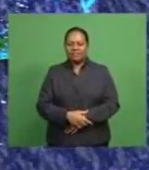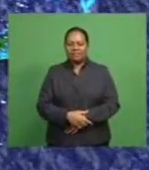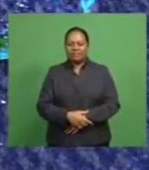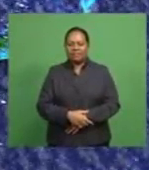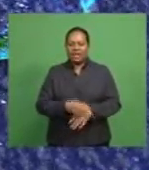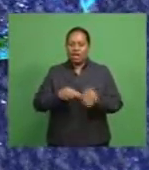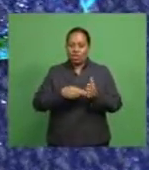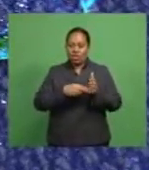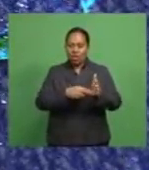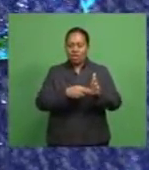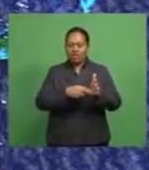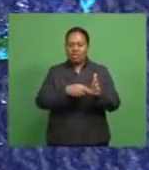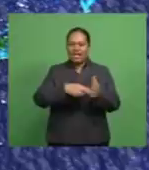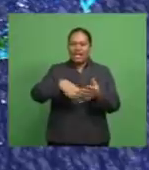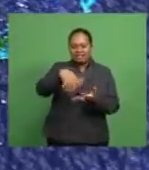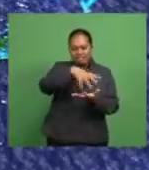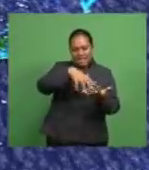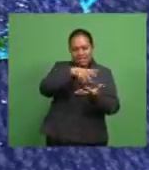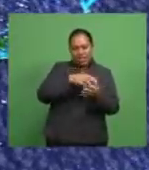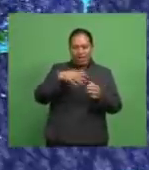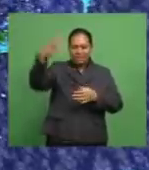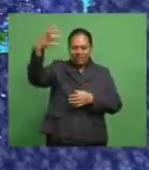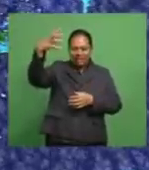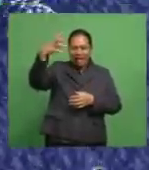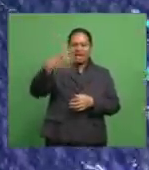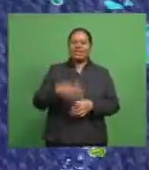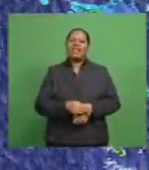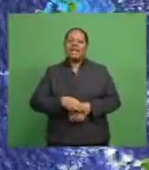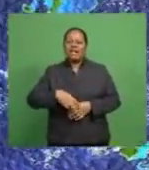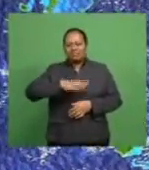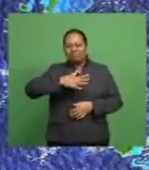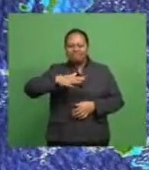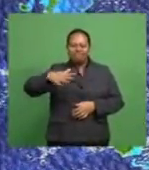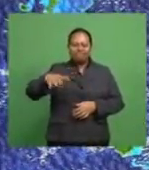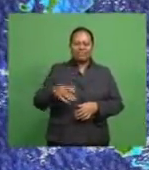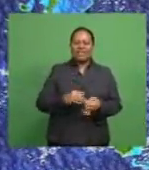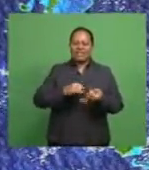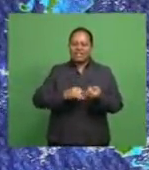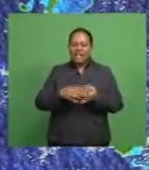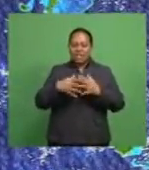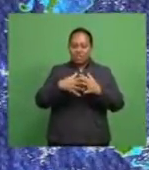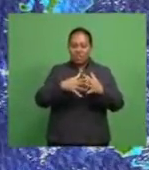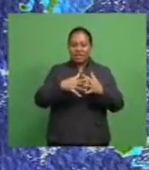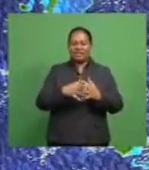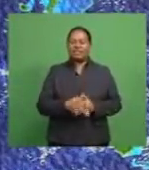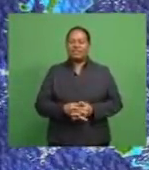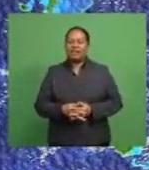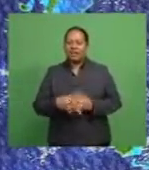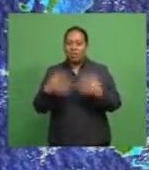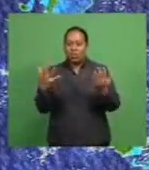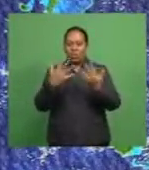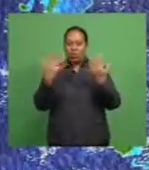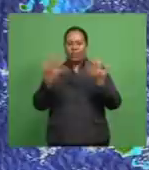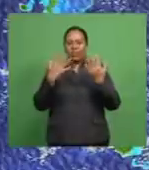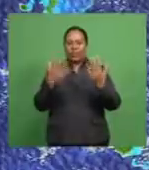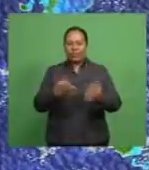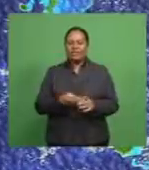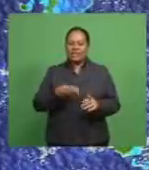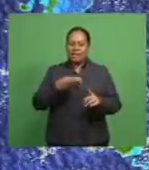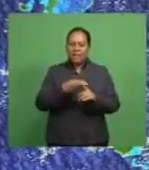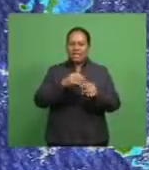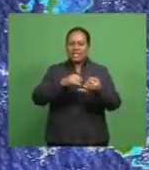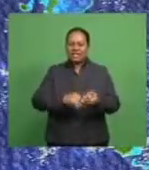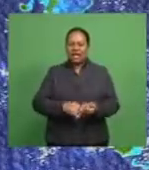Up north, a mixture of sun and clouds. At sea, moderate to fresh southerly winds. Winds gradually becoming predominantly